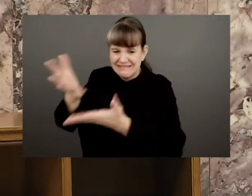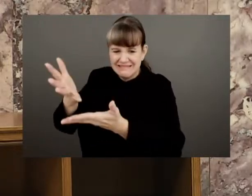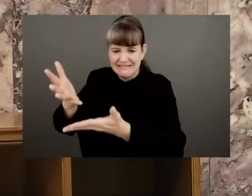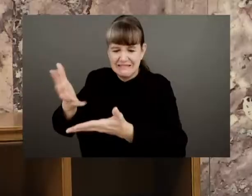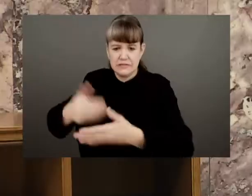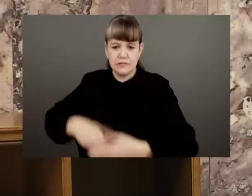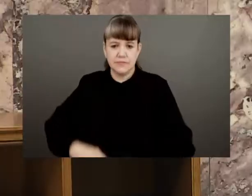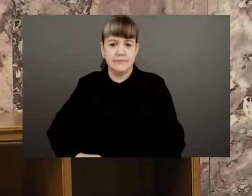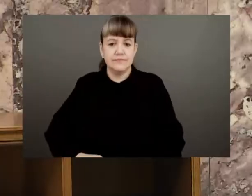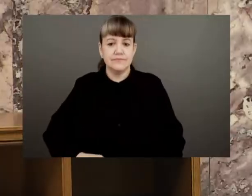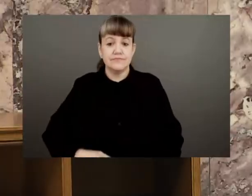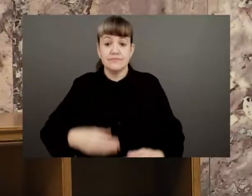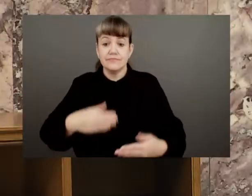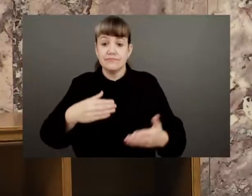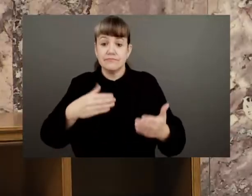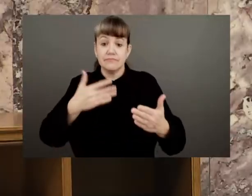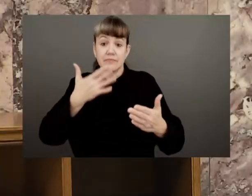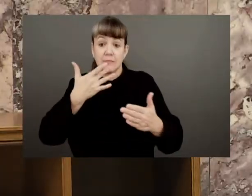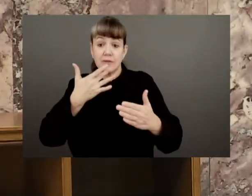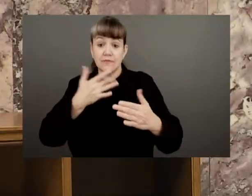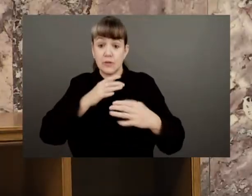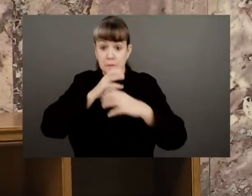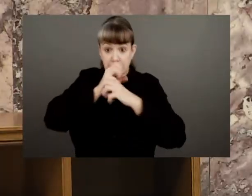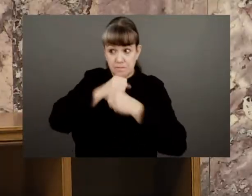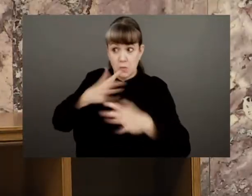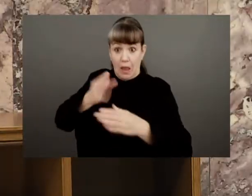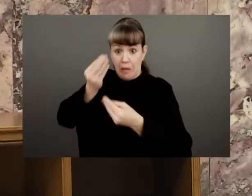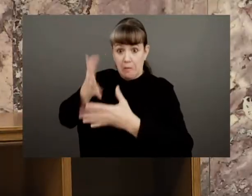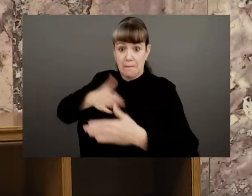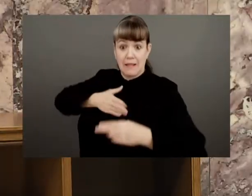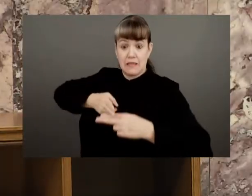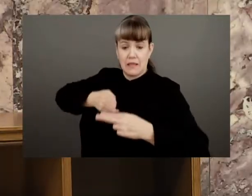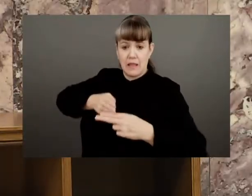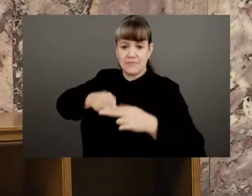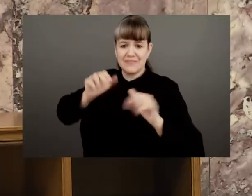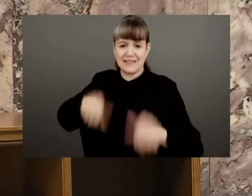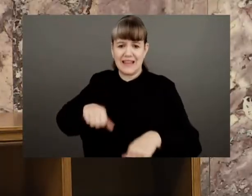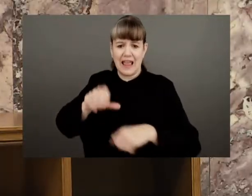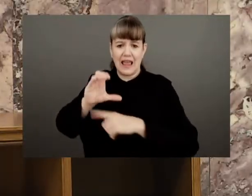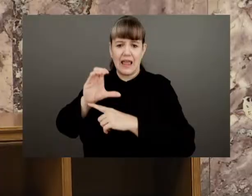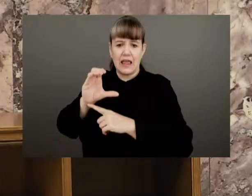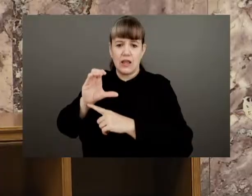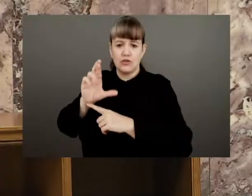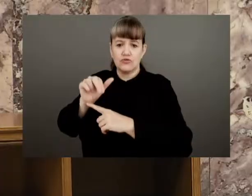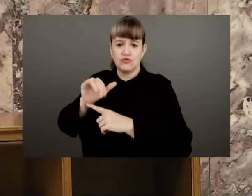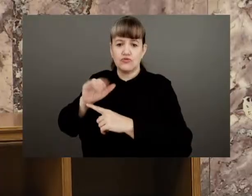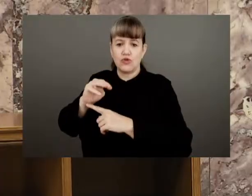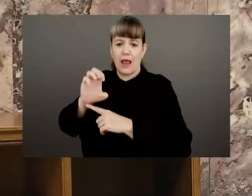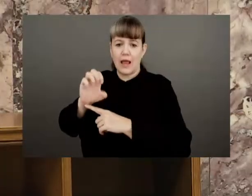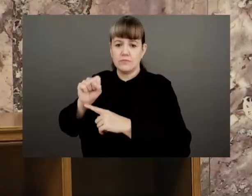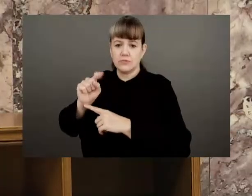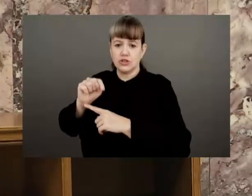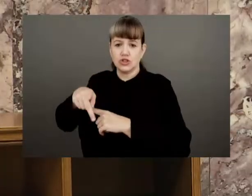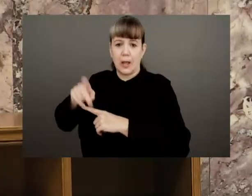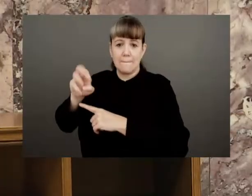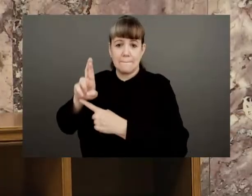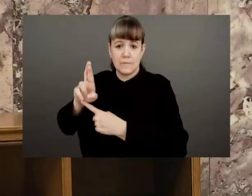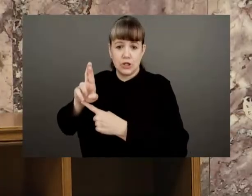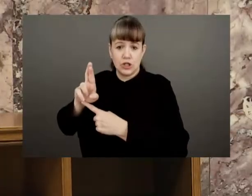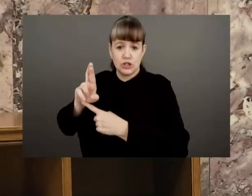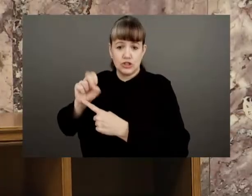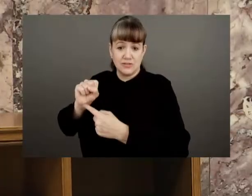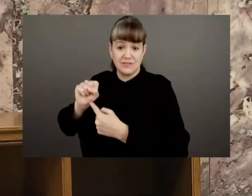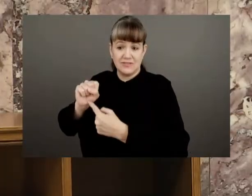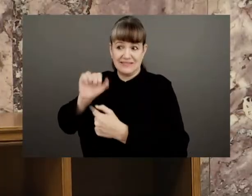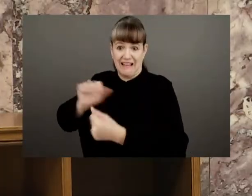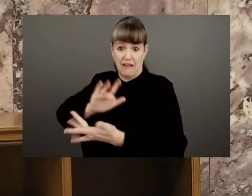information, no matter how small, can support investigations that are in progress. We'll continue to work with